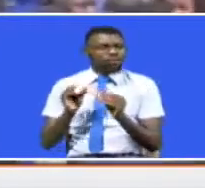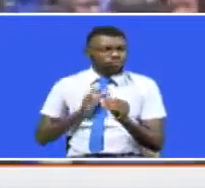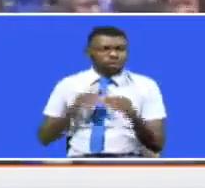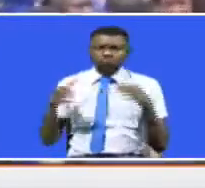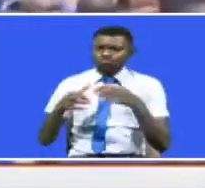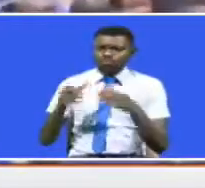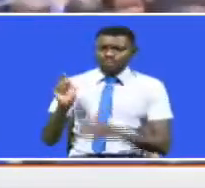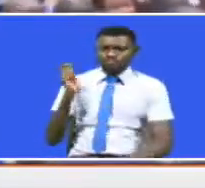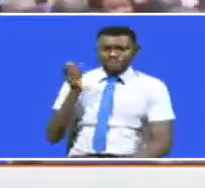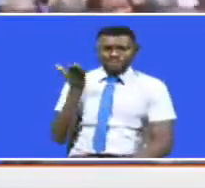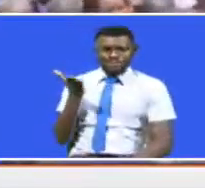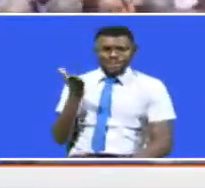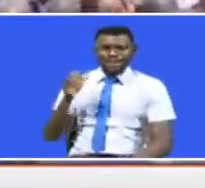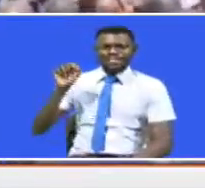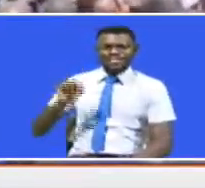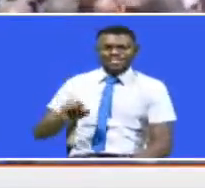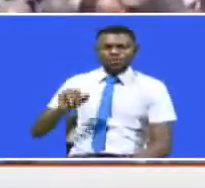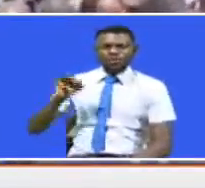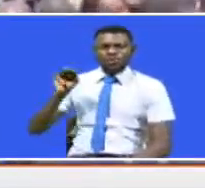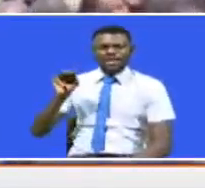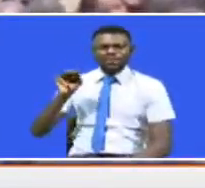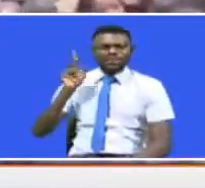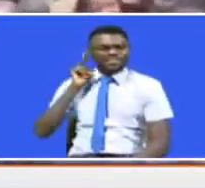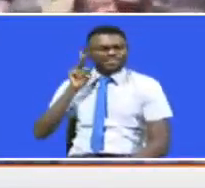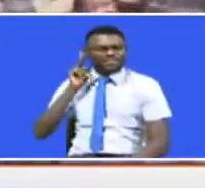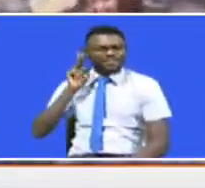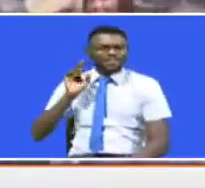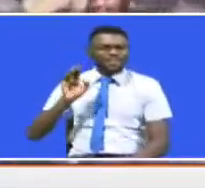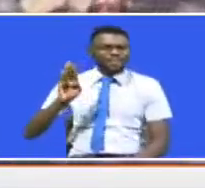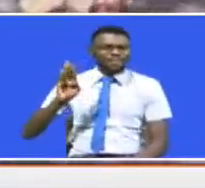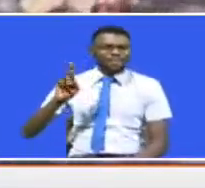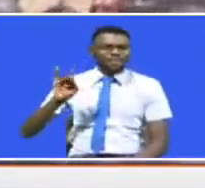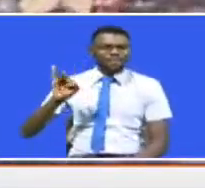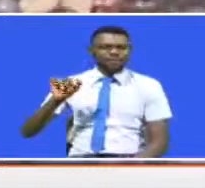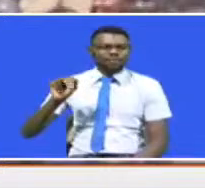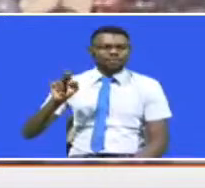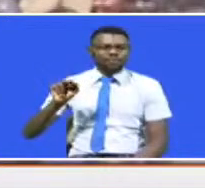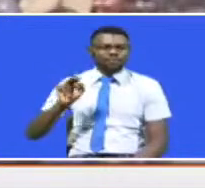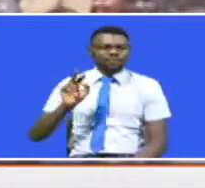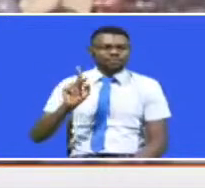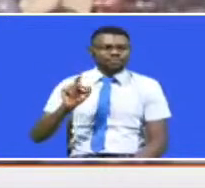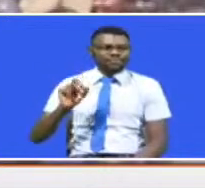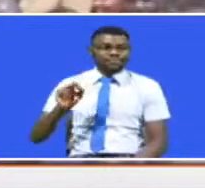Durango in Kisii County. Bramwell Bwire, KTNU.